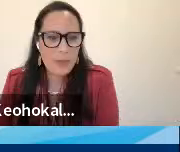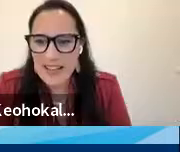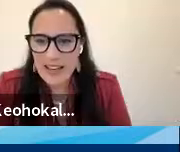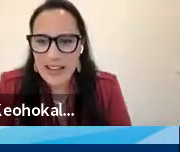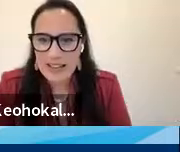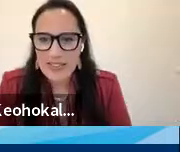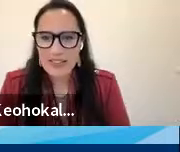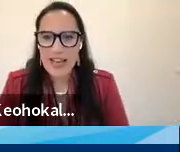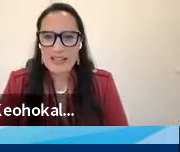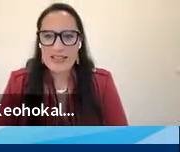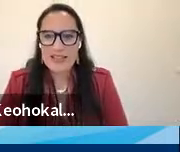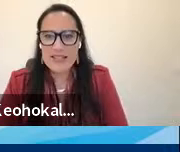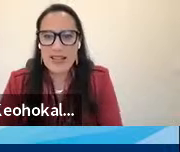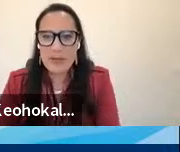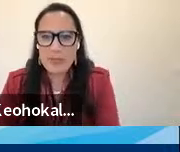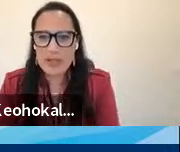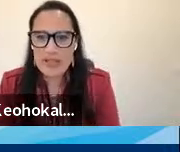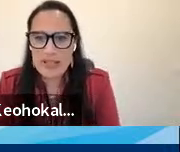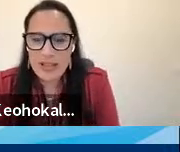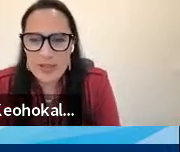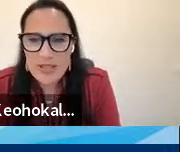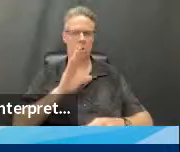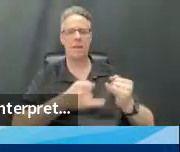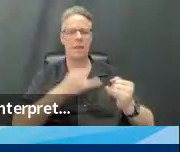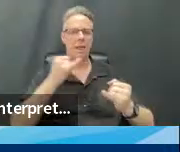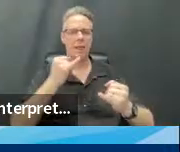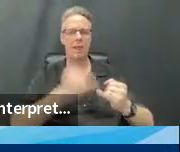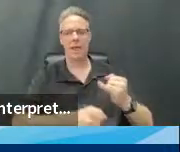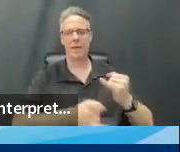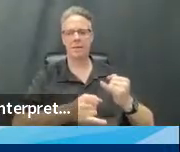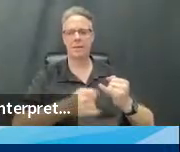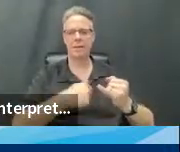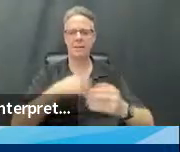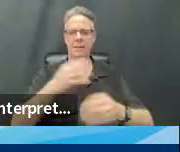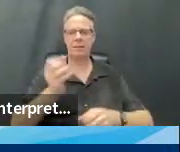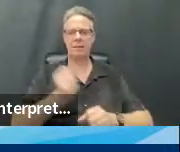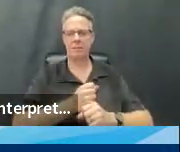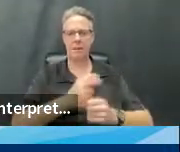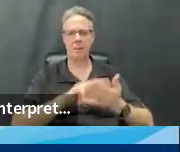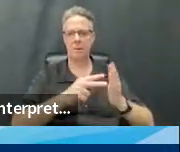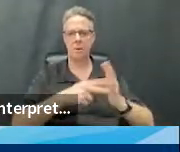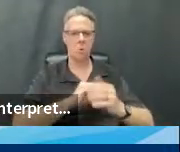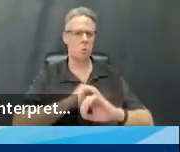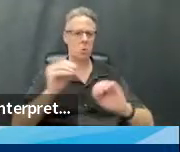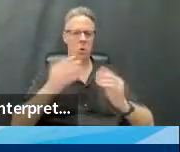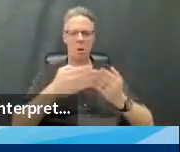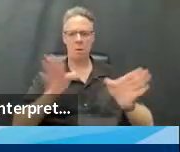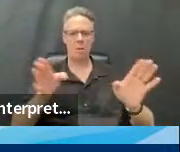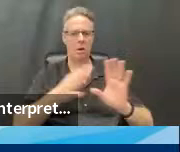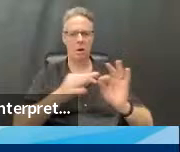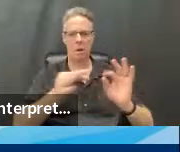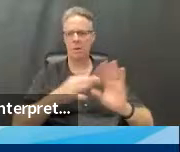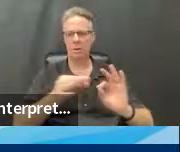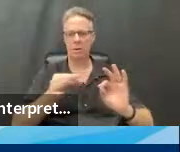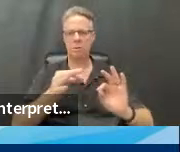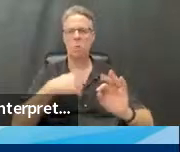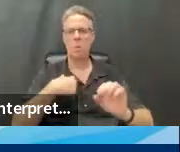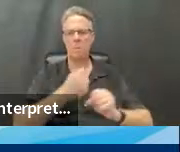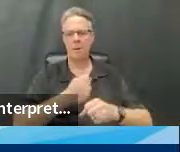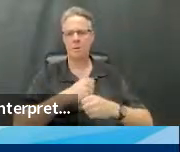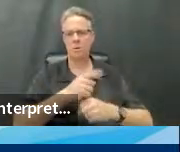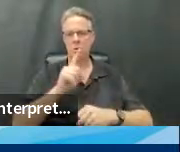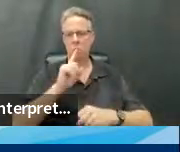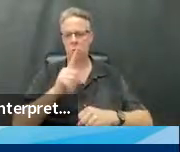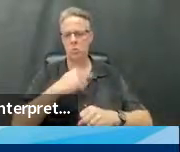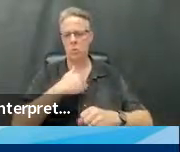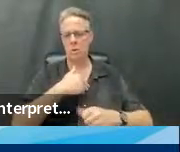Thanks, Lynn. The last bulletin I received was that we do not have public comment, but we want to make sure that